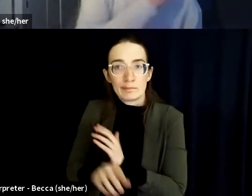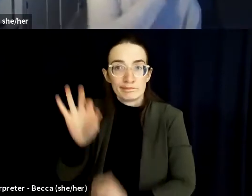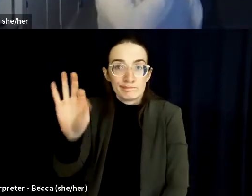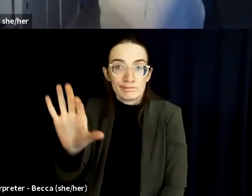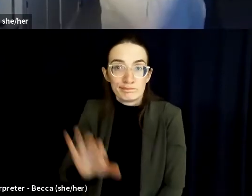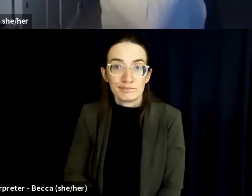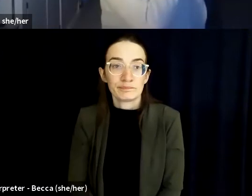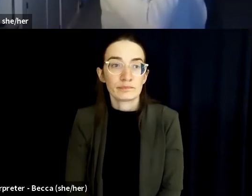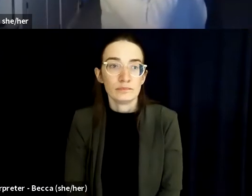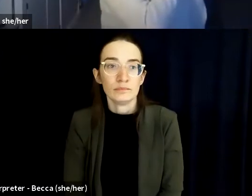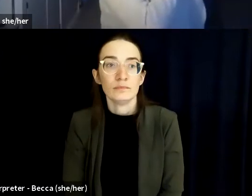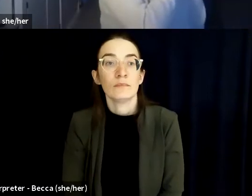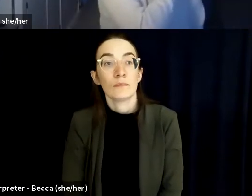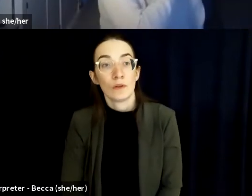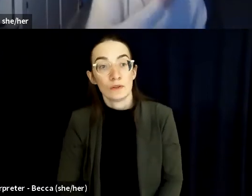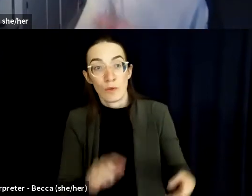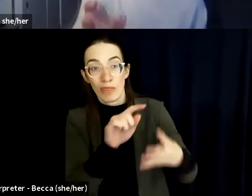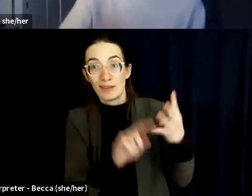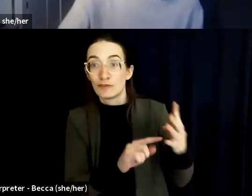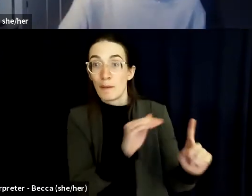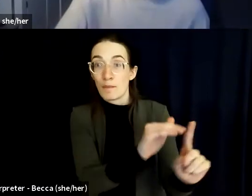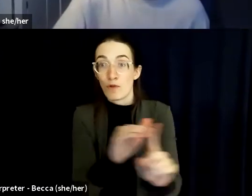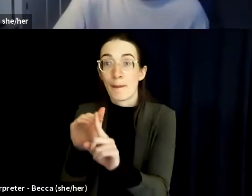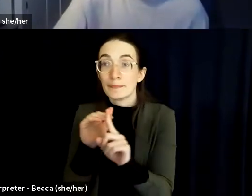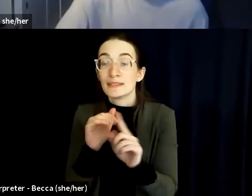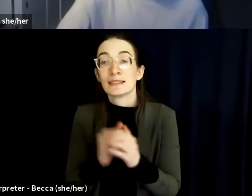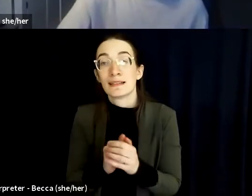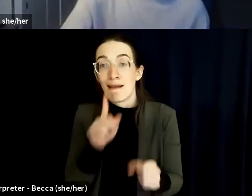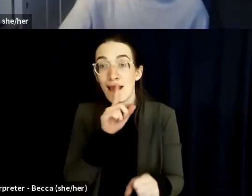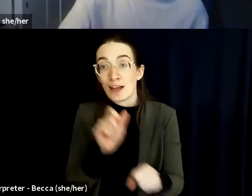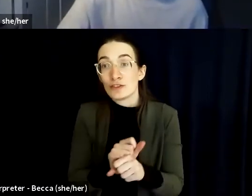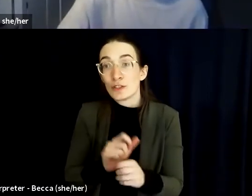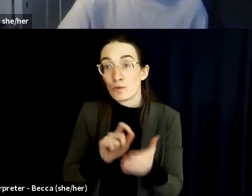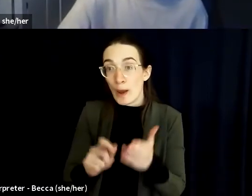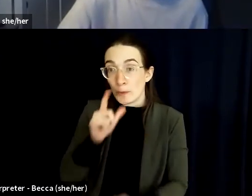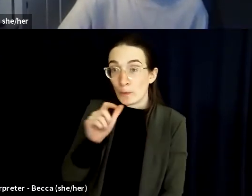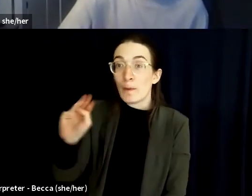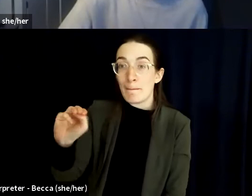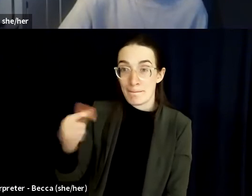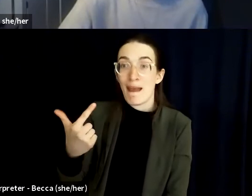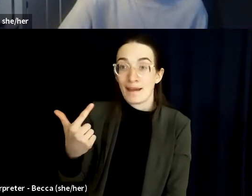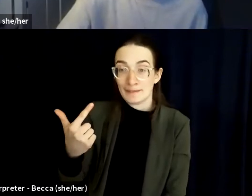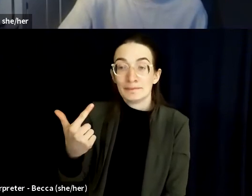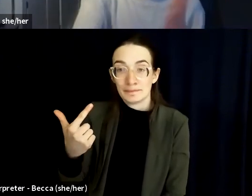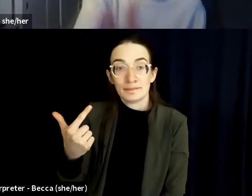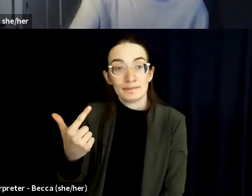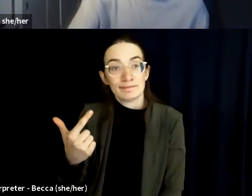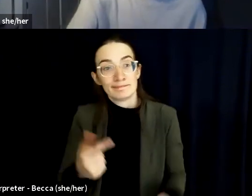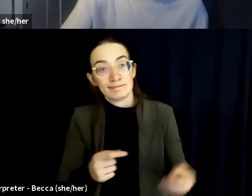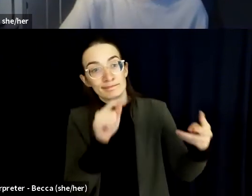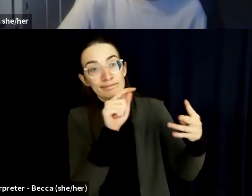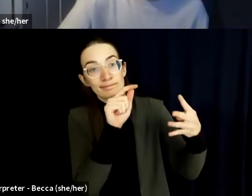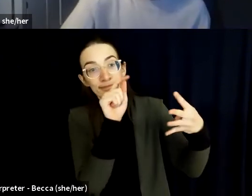Okay. So these are some prompts. These were actually written by Meg, who kind of put